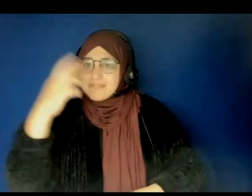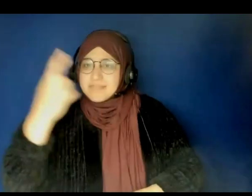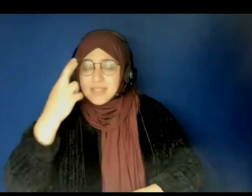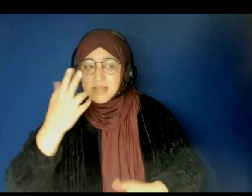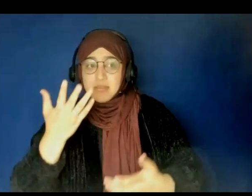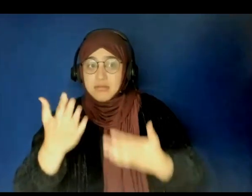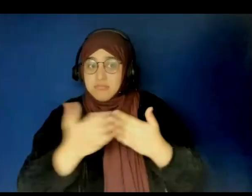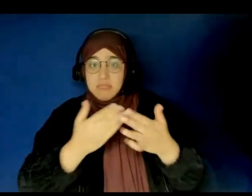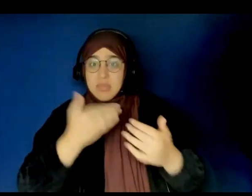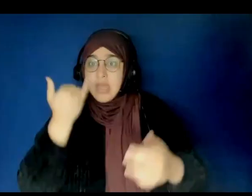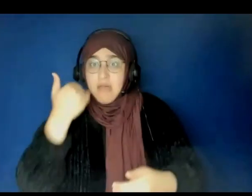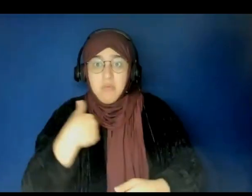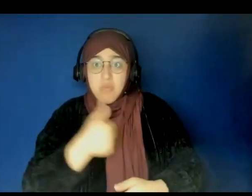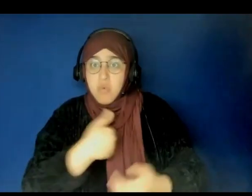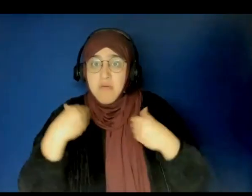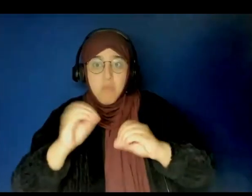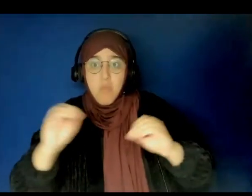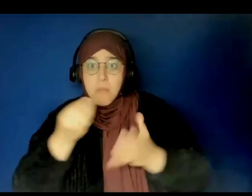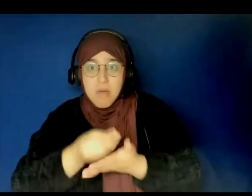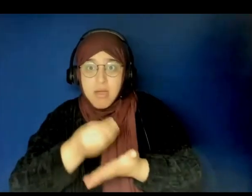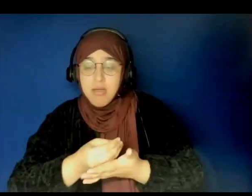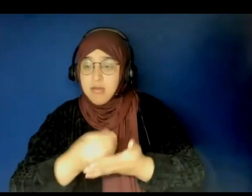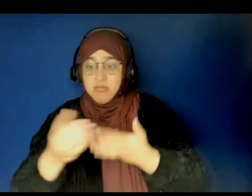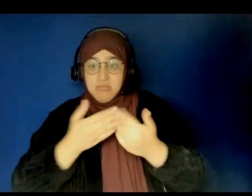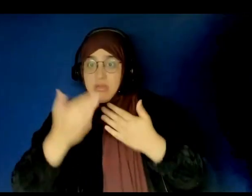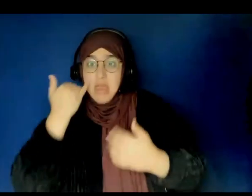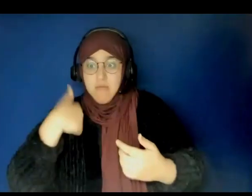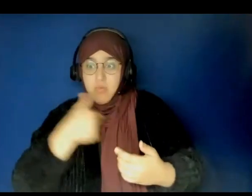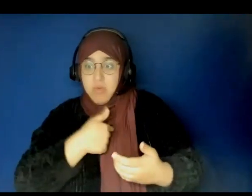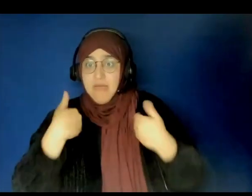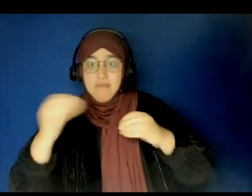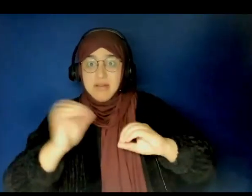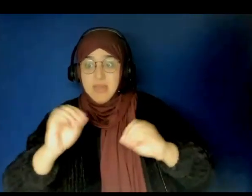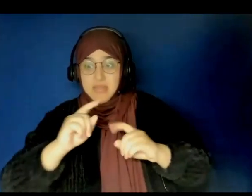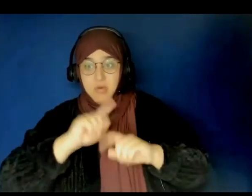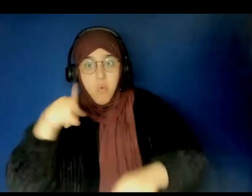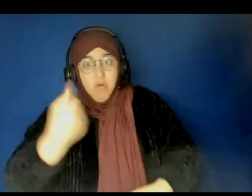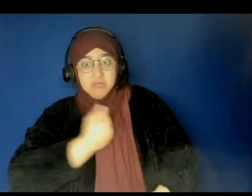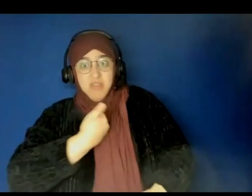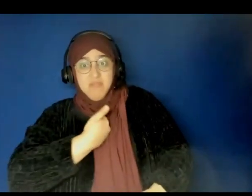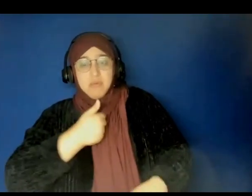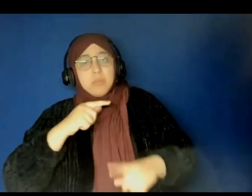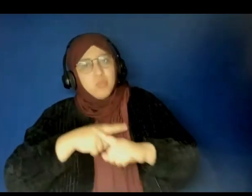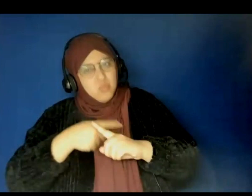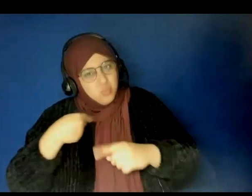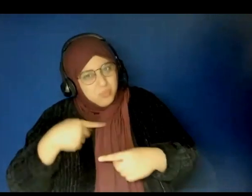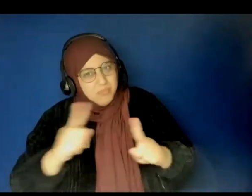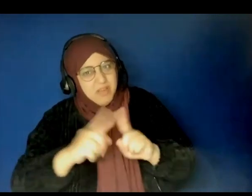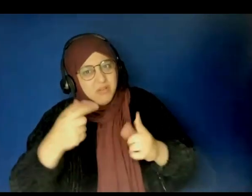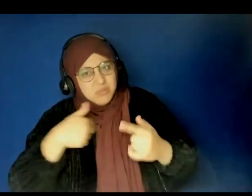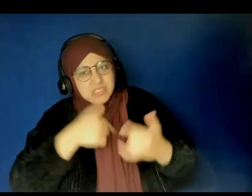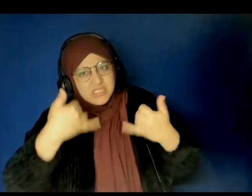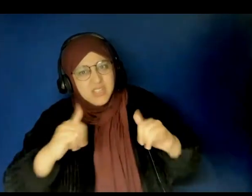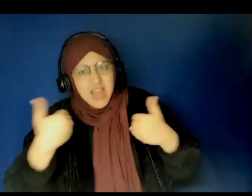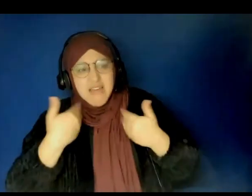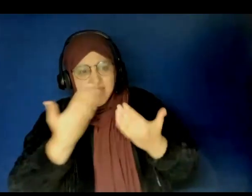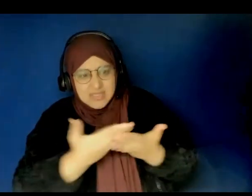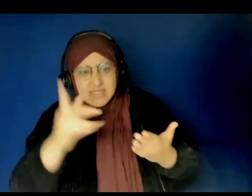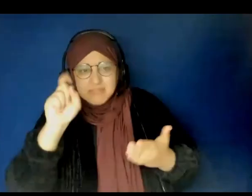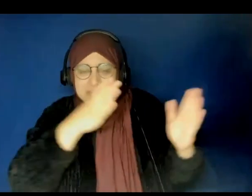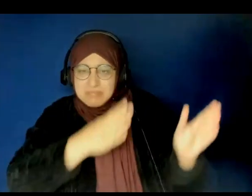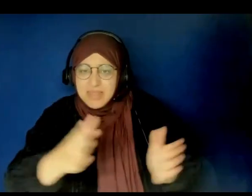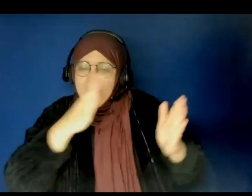we have nothing but ourselves, we still have things to plan for. If we do not, then the